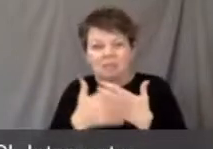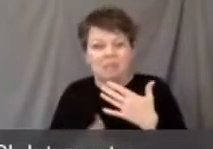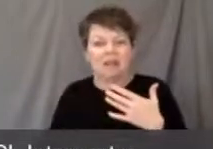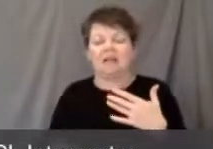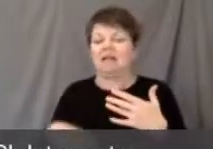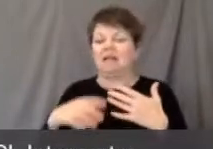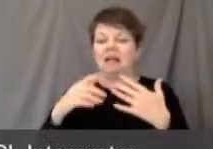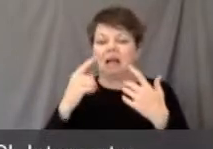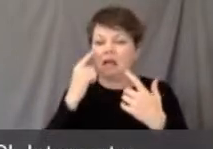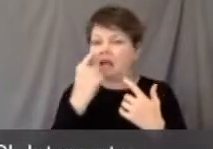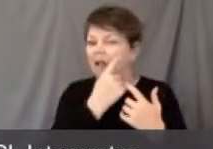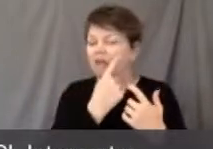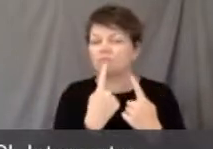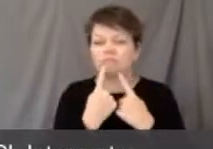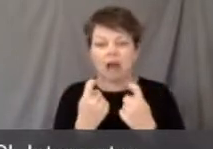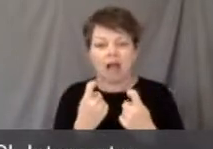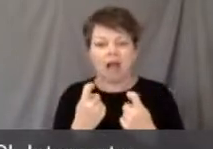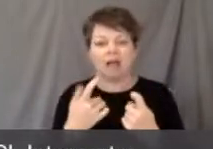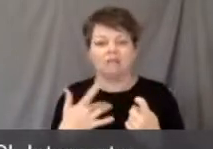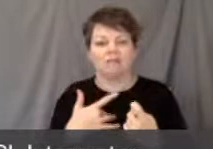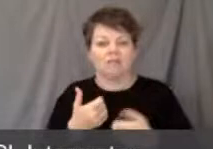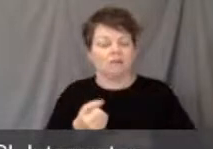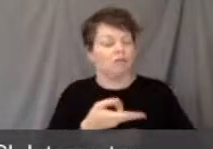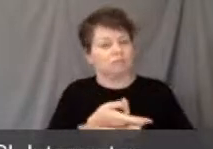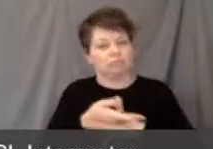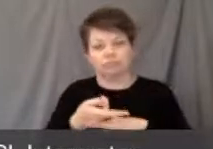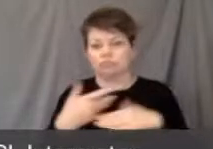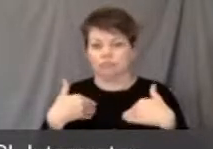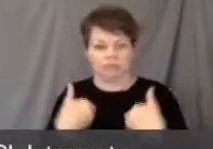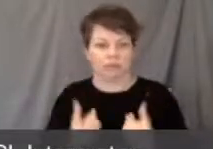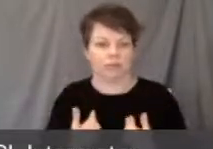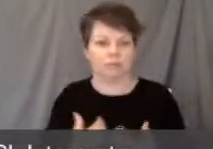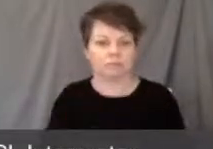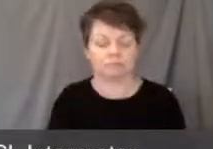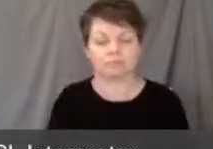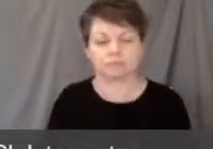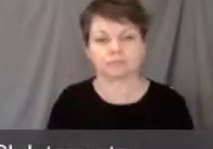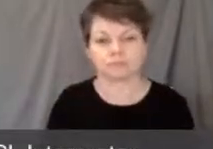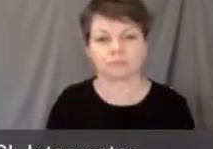tired. Next slide, please.